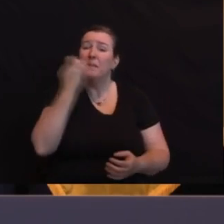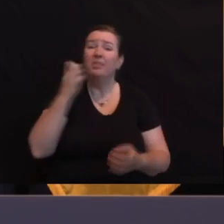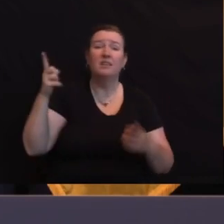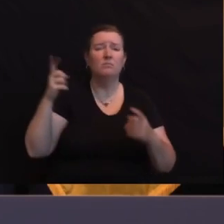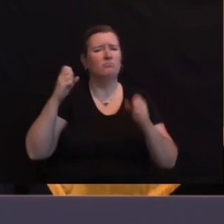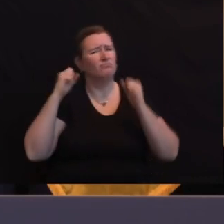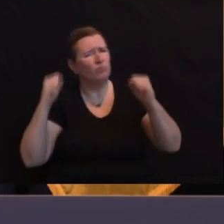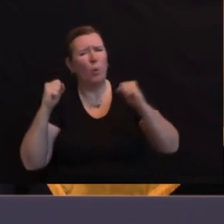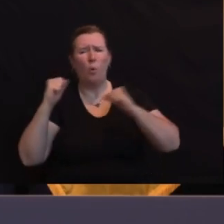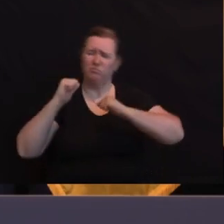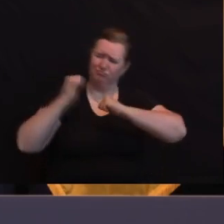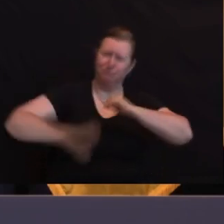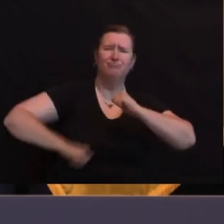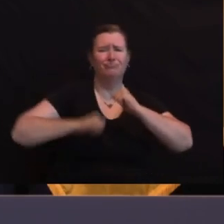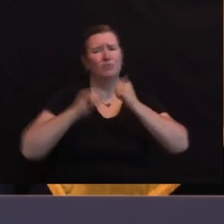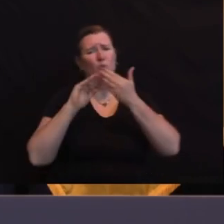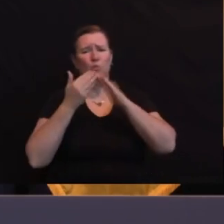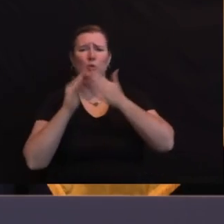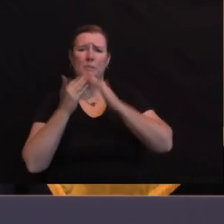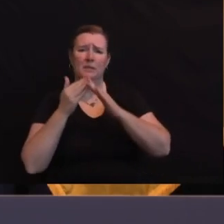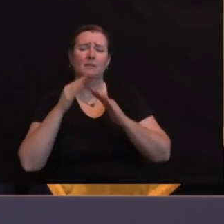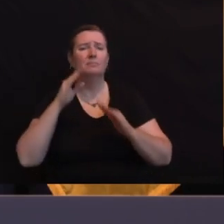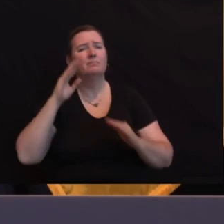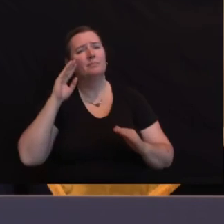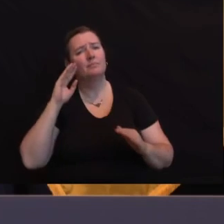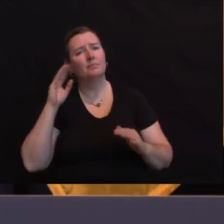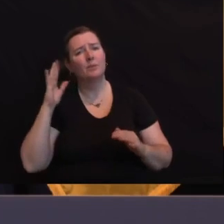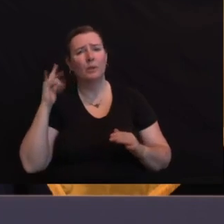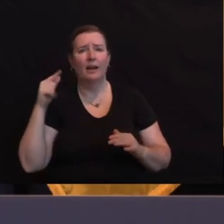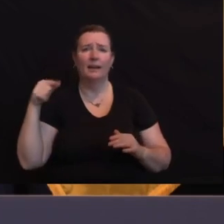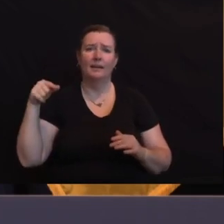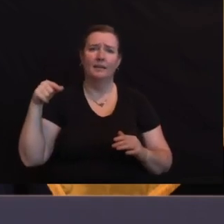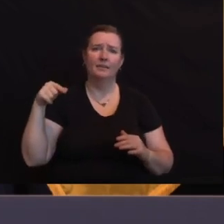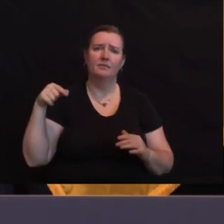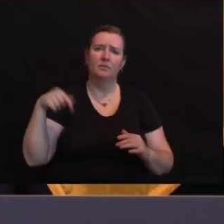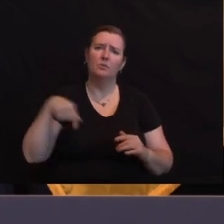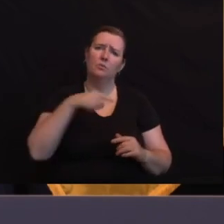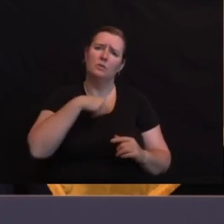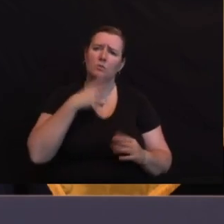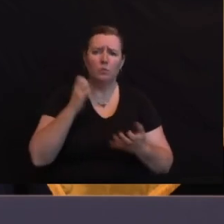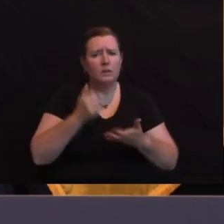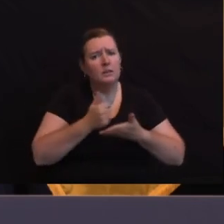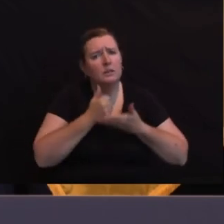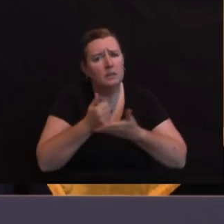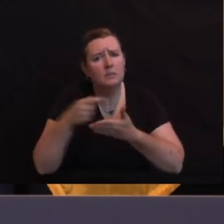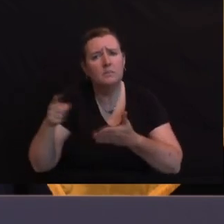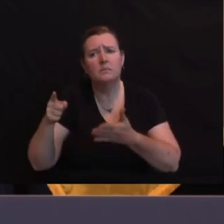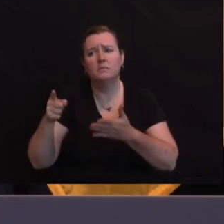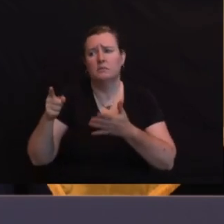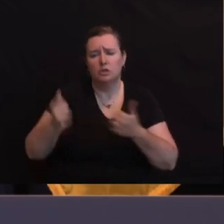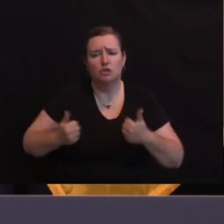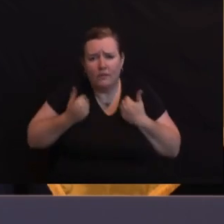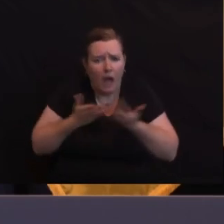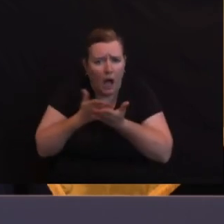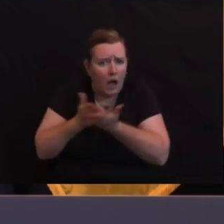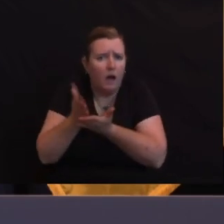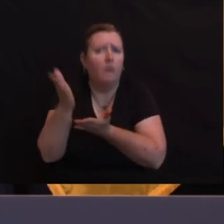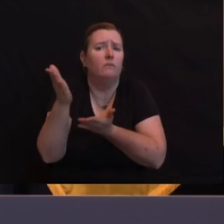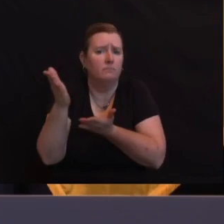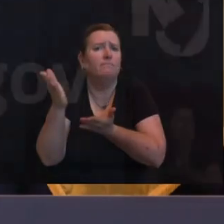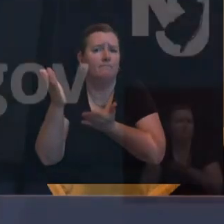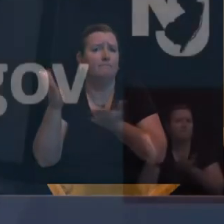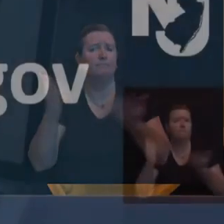why. And I know they and we will rally around the survivors as we do whenever tragedy strikes our New